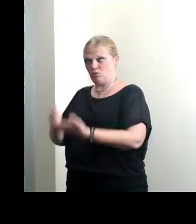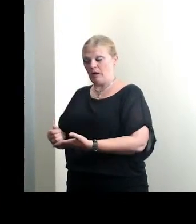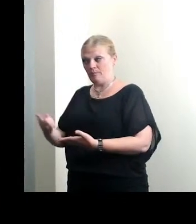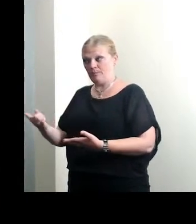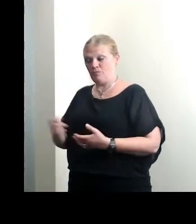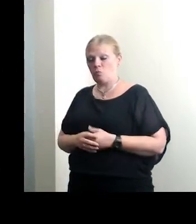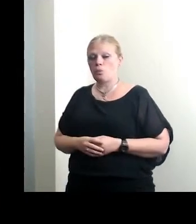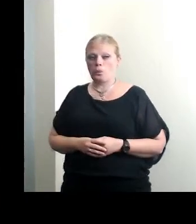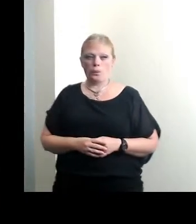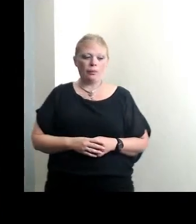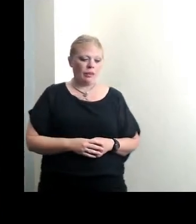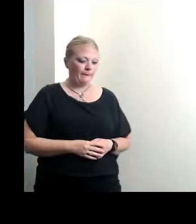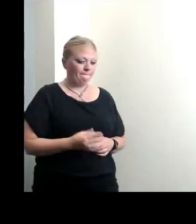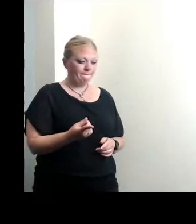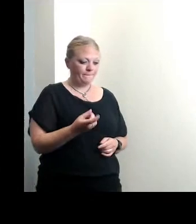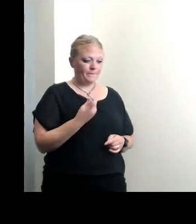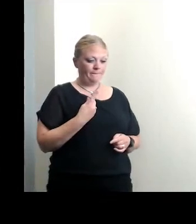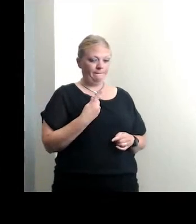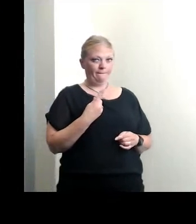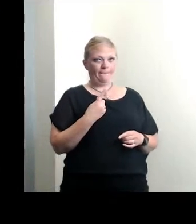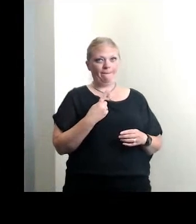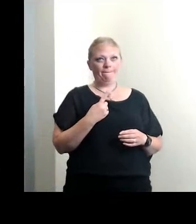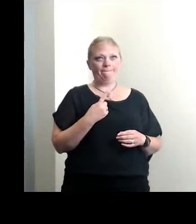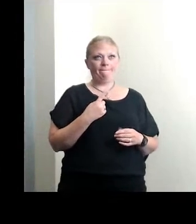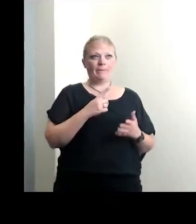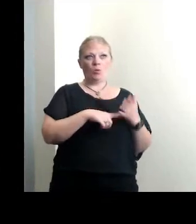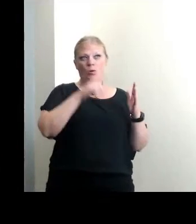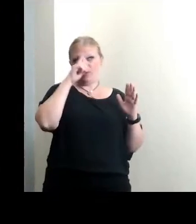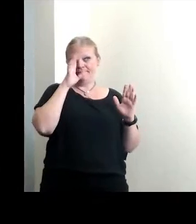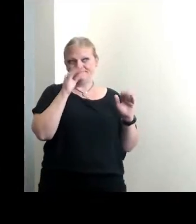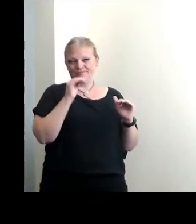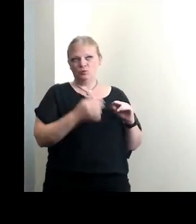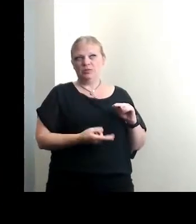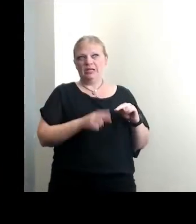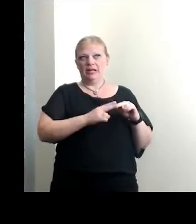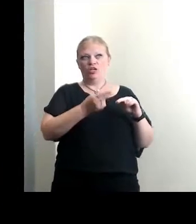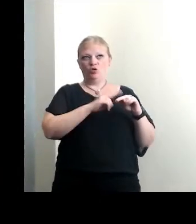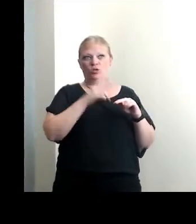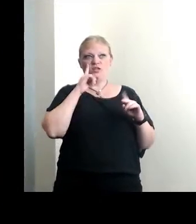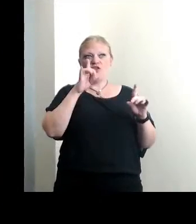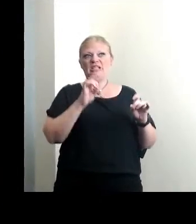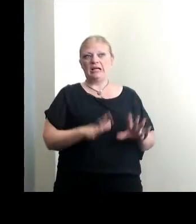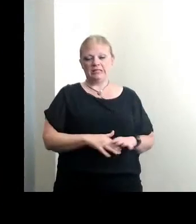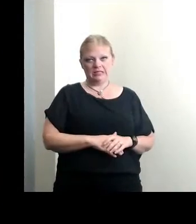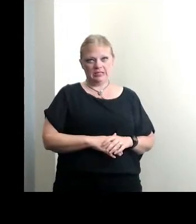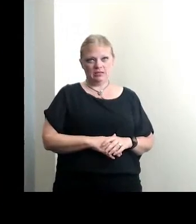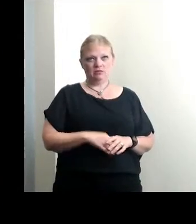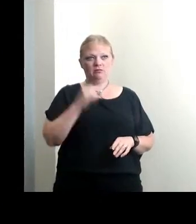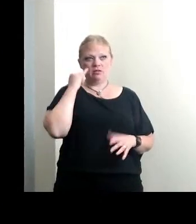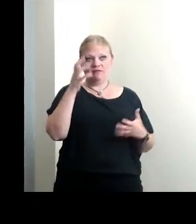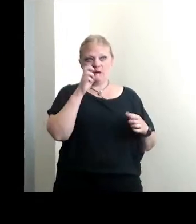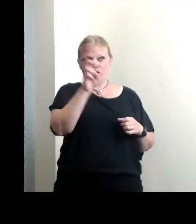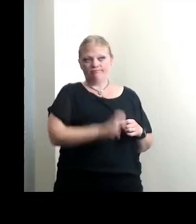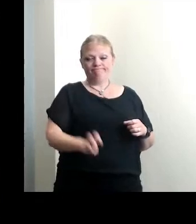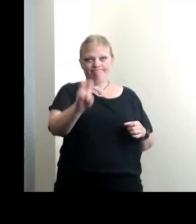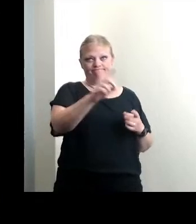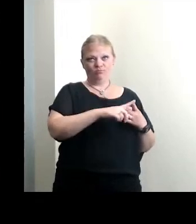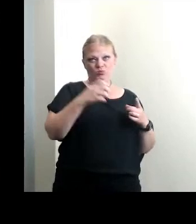those tests? The question is in regards to what we expect to be increased calls for testing for those who want to travel to